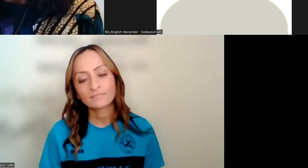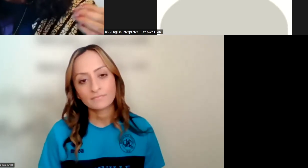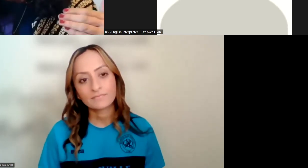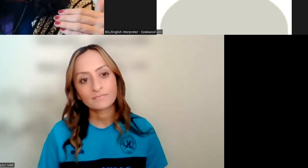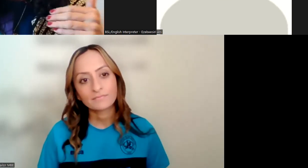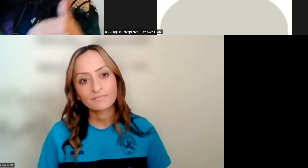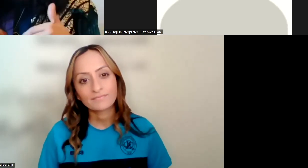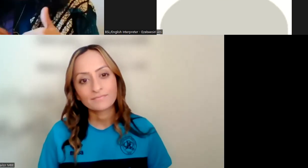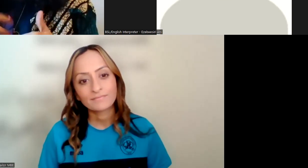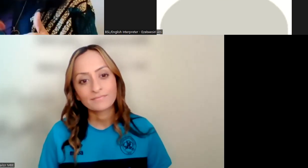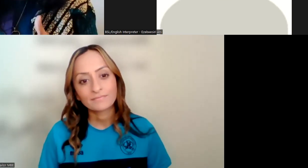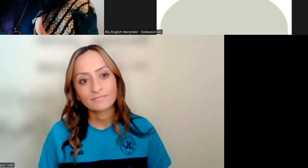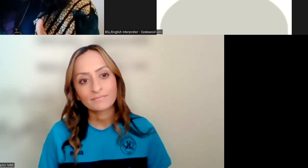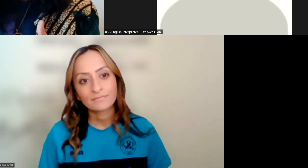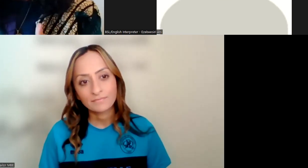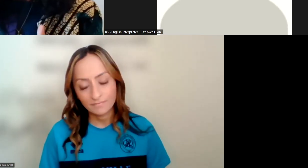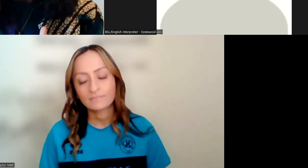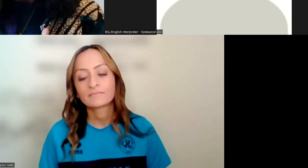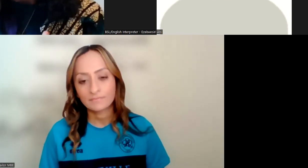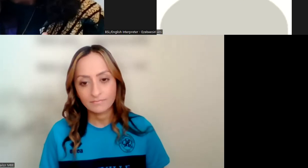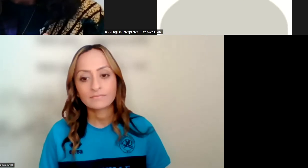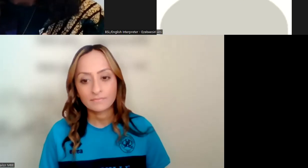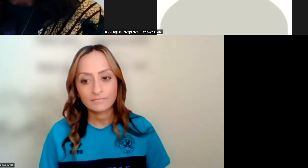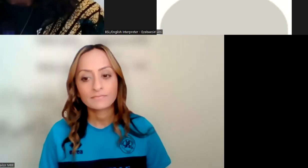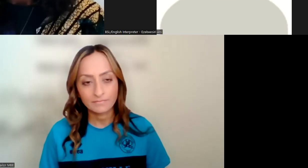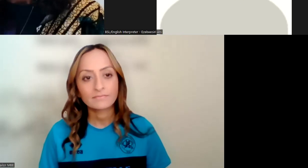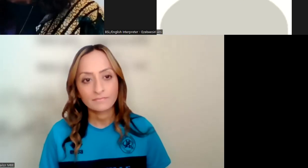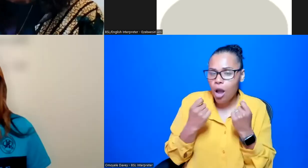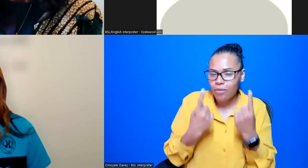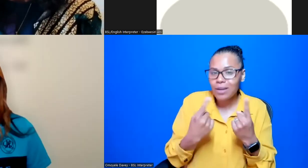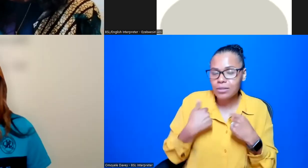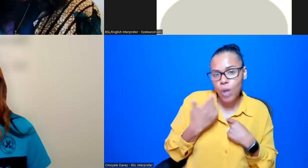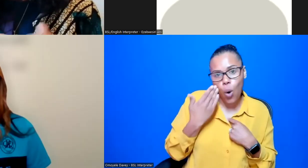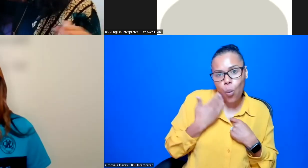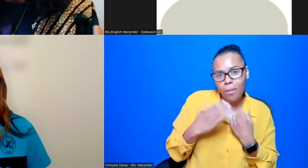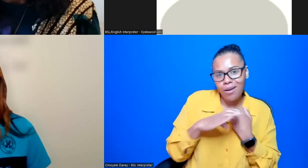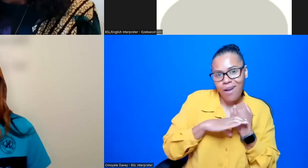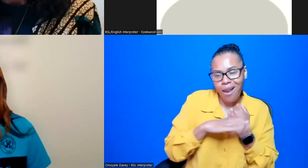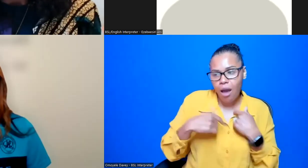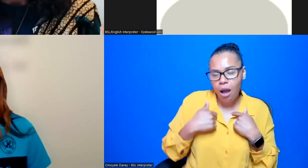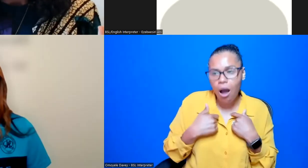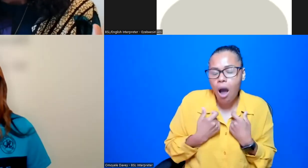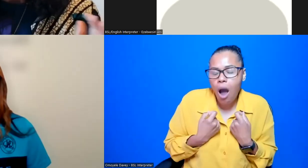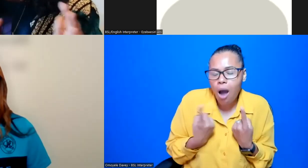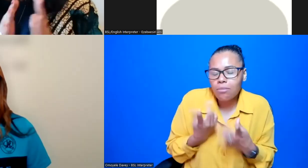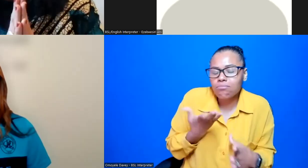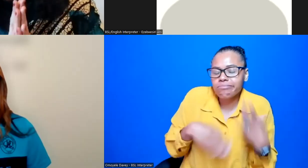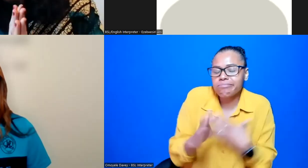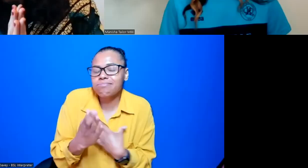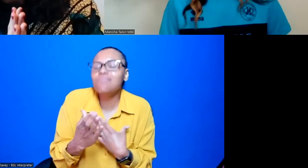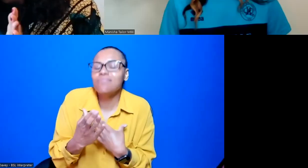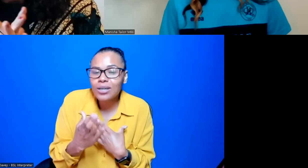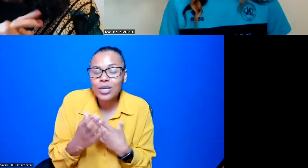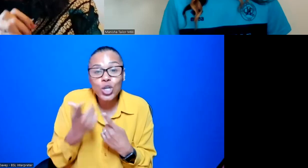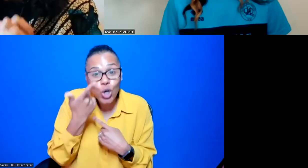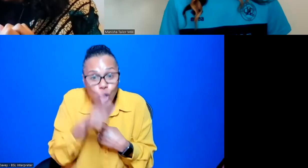but I know what it takes to be a woman of color in that kind of environment. So good luck with the fixtures today. We are rooting